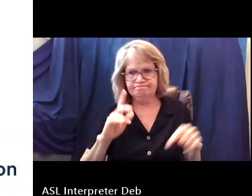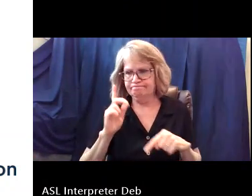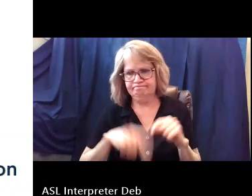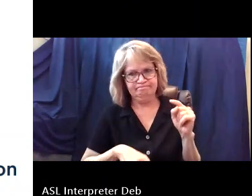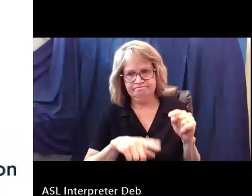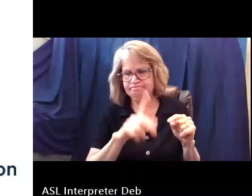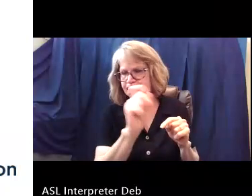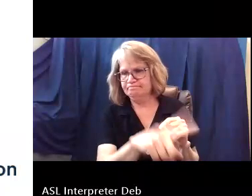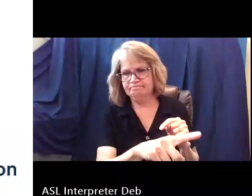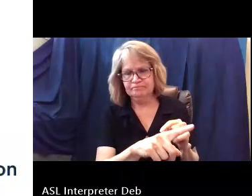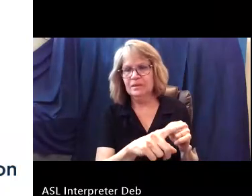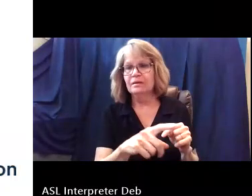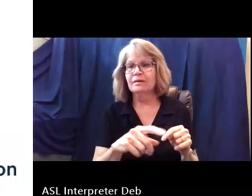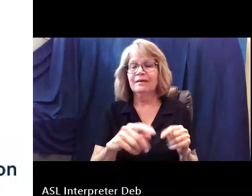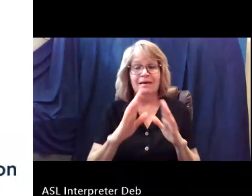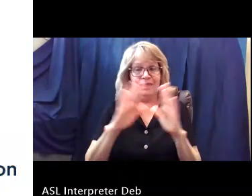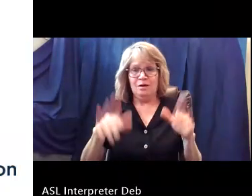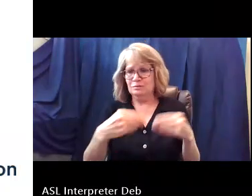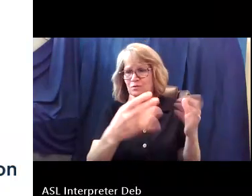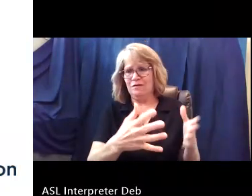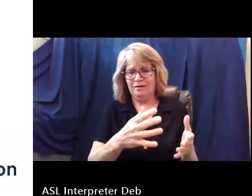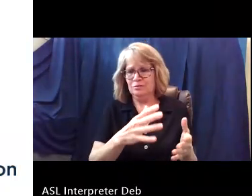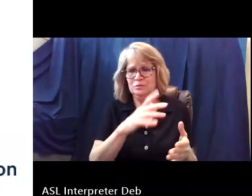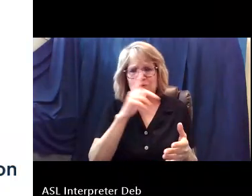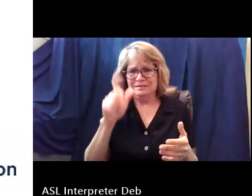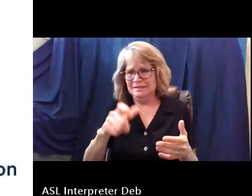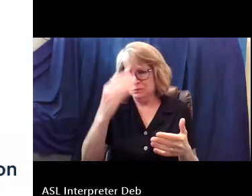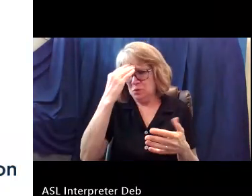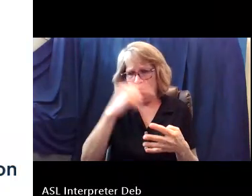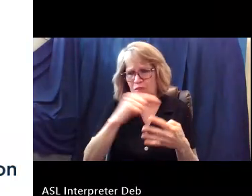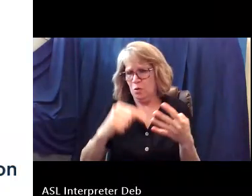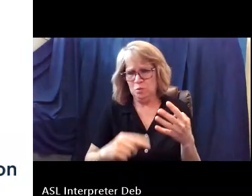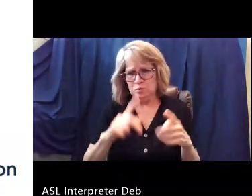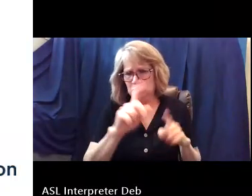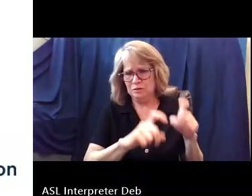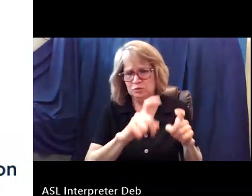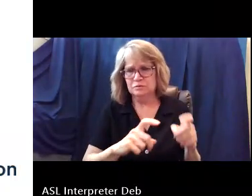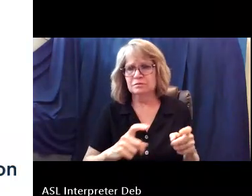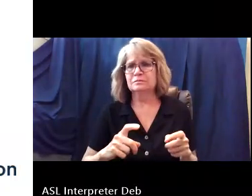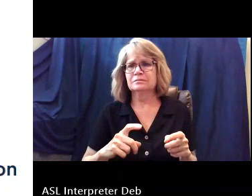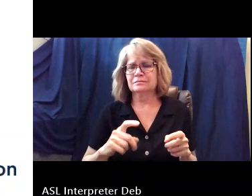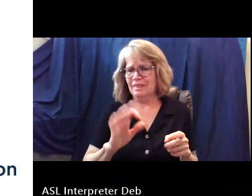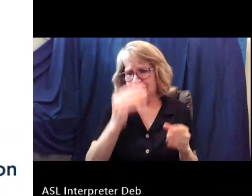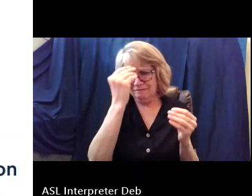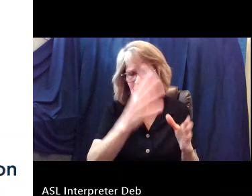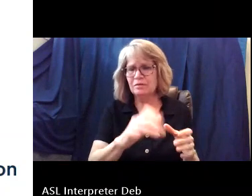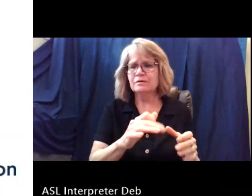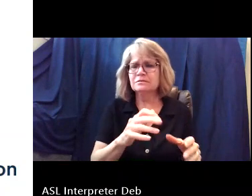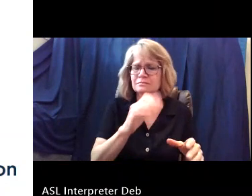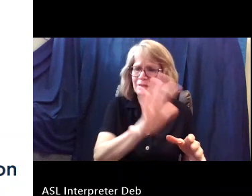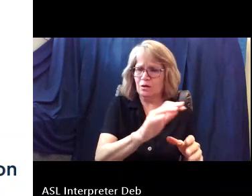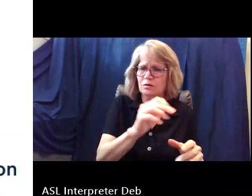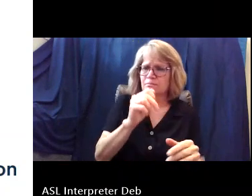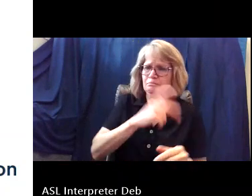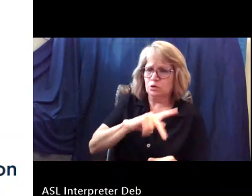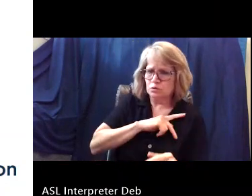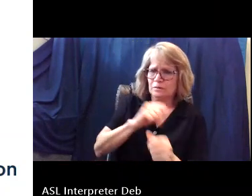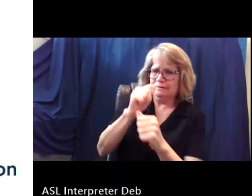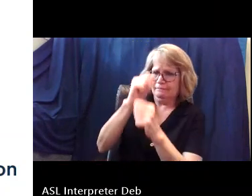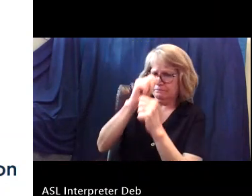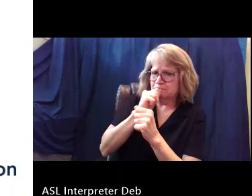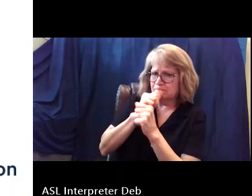provider doesn't have any need to know the answers to any of these pieces of information, so they shouldn't be asking, and a tenant does have the